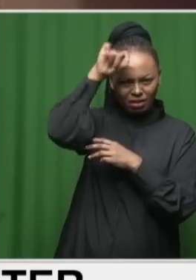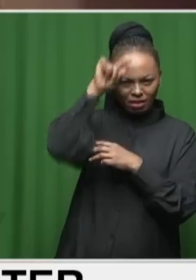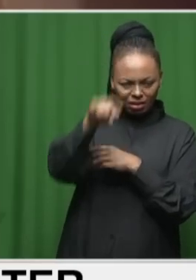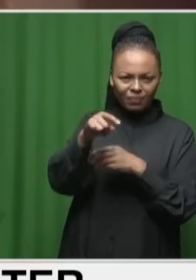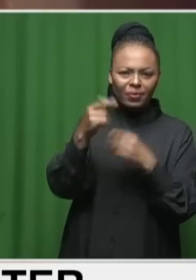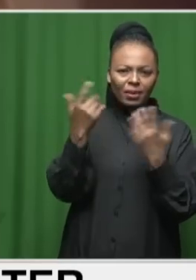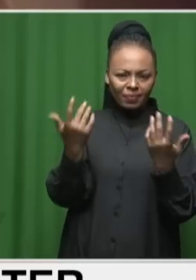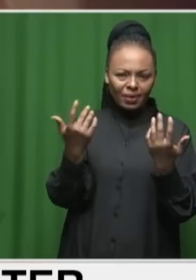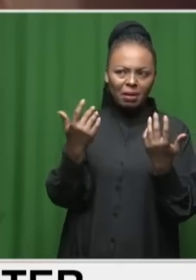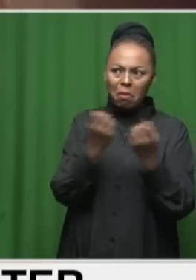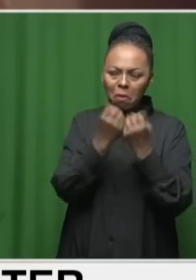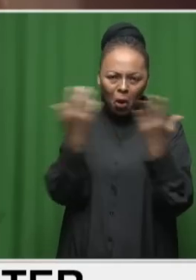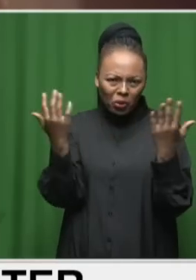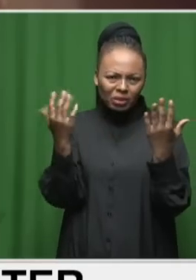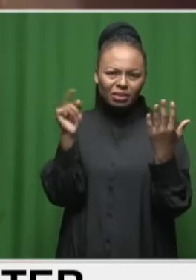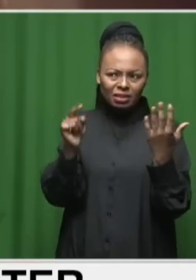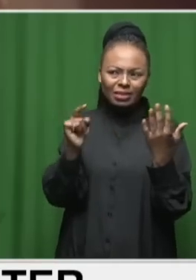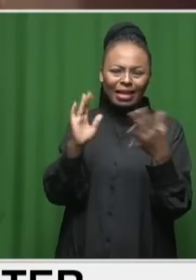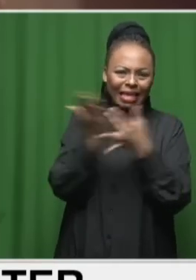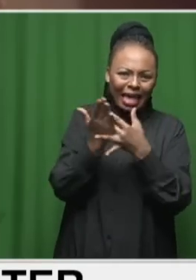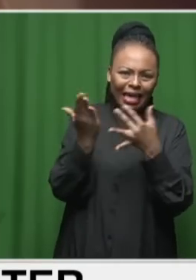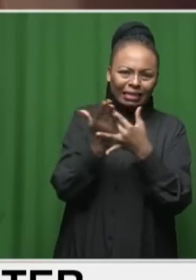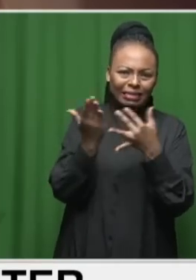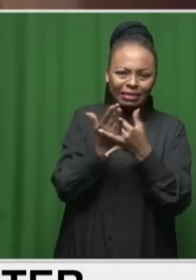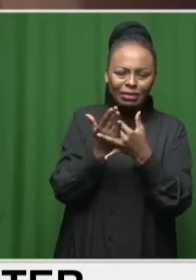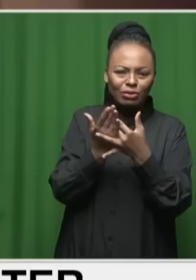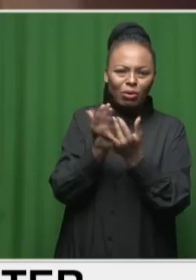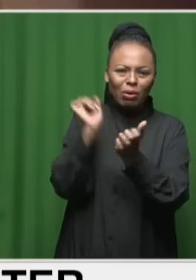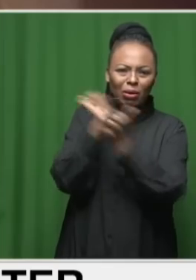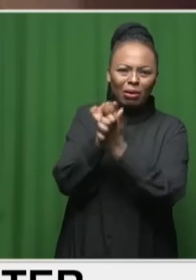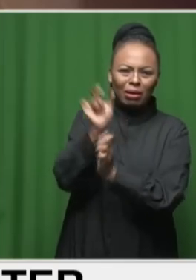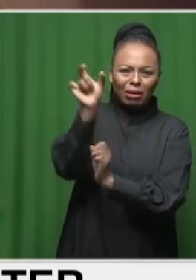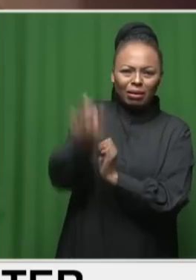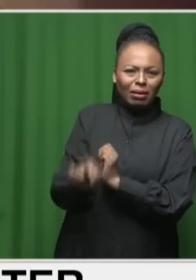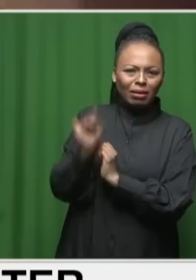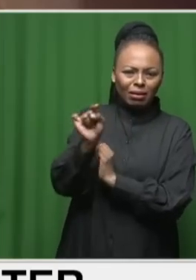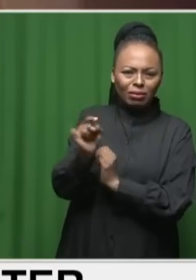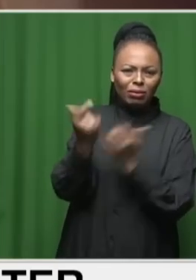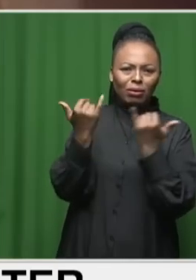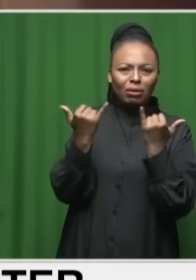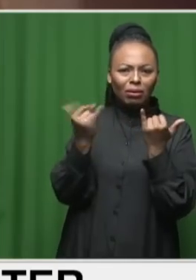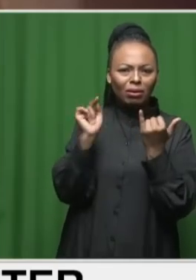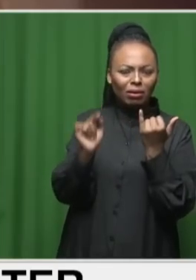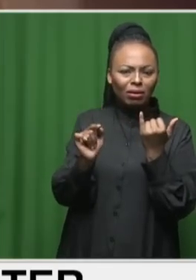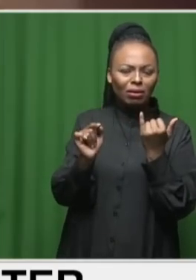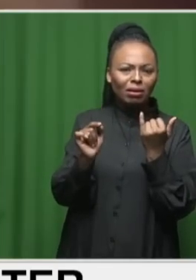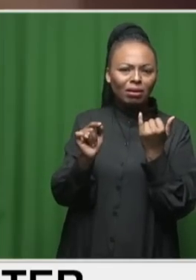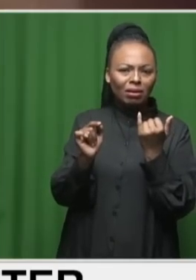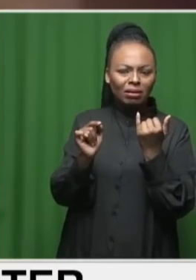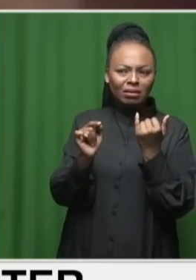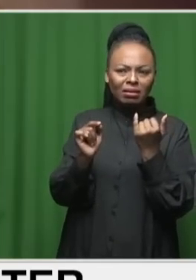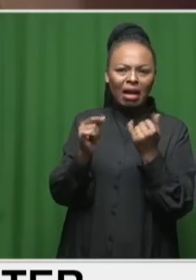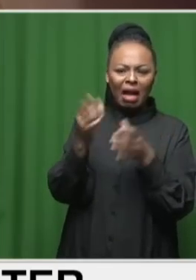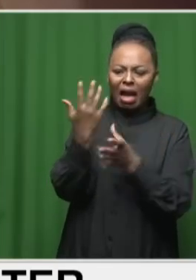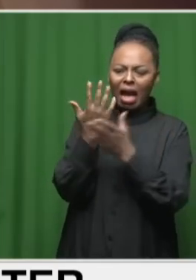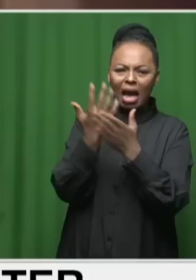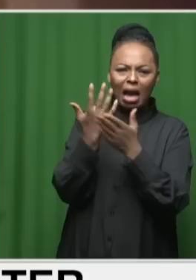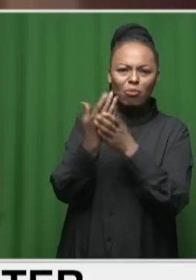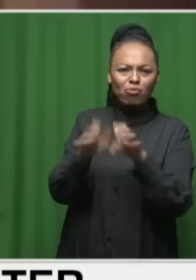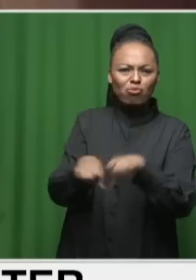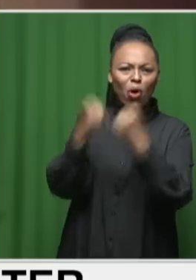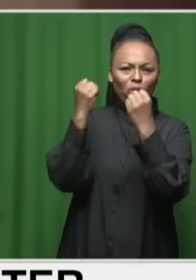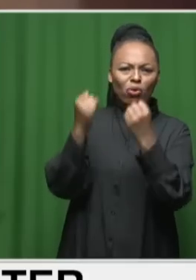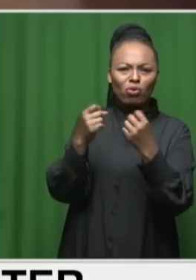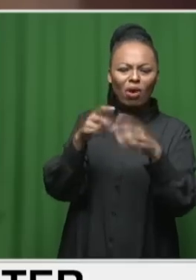there are many other cases of inmates who've been injected, beaten up, arms broken,